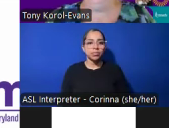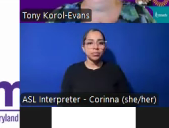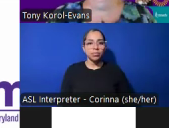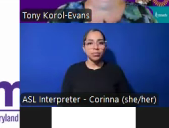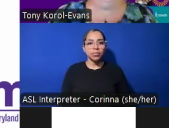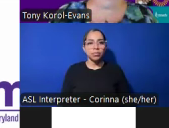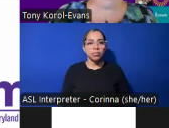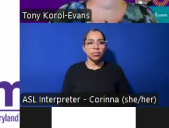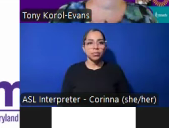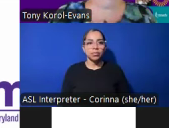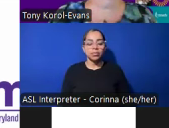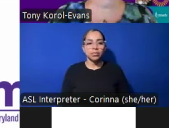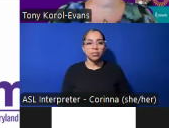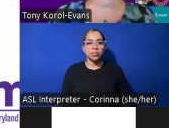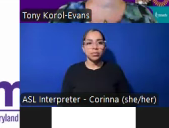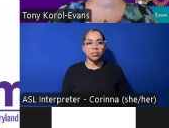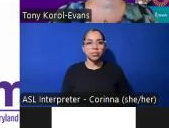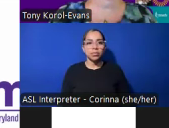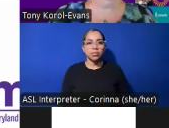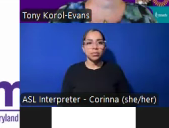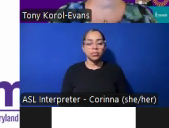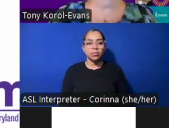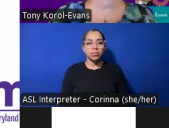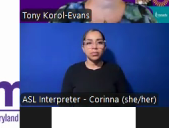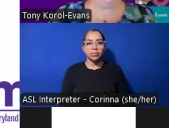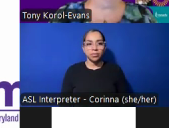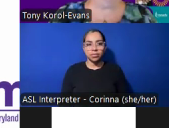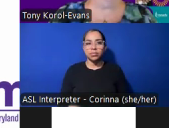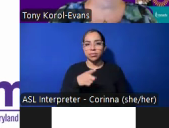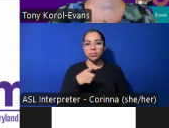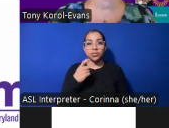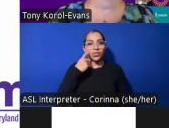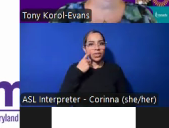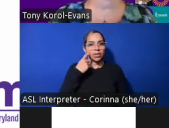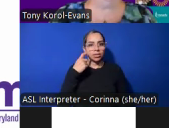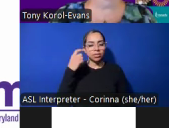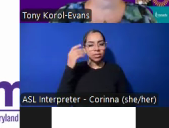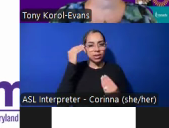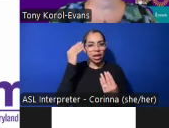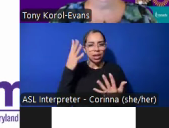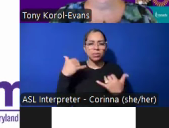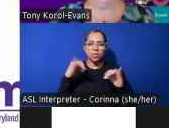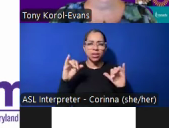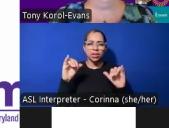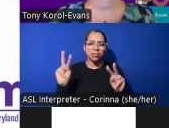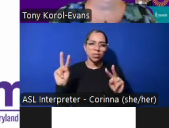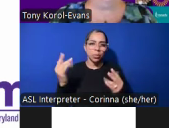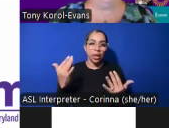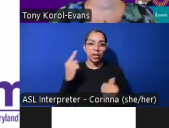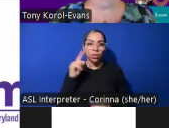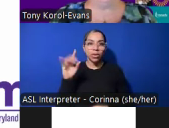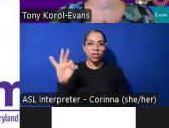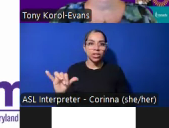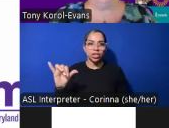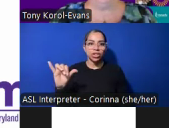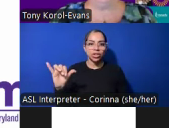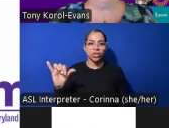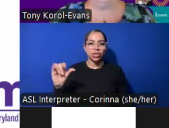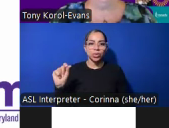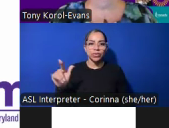And this is the most recent data. We're still waiting for the fiscal year 24 data to come out on